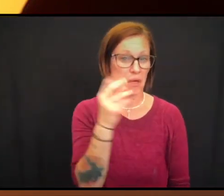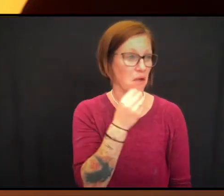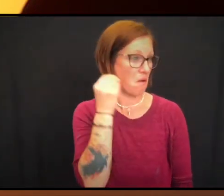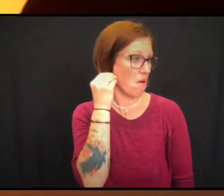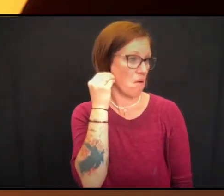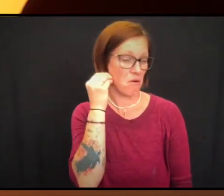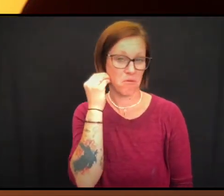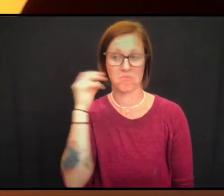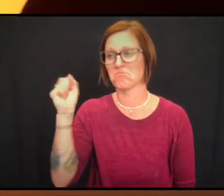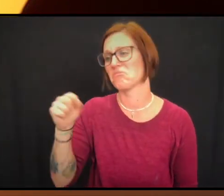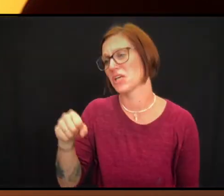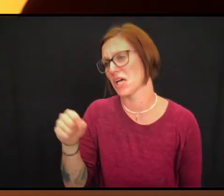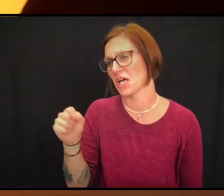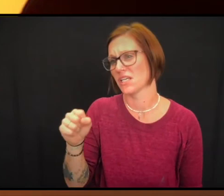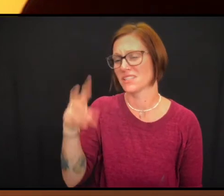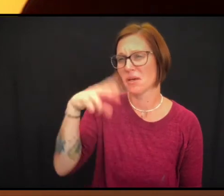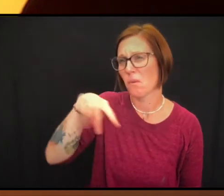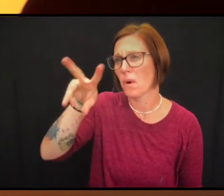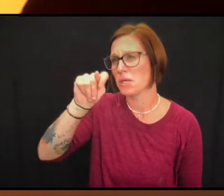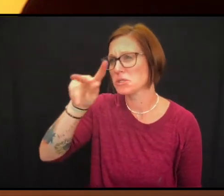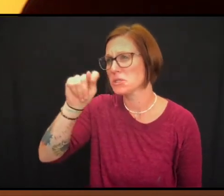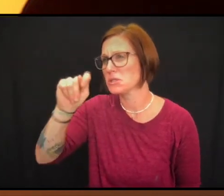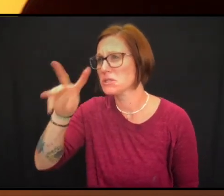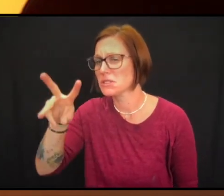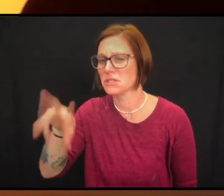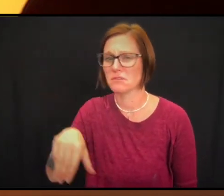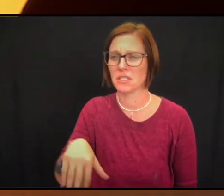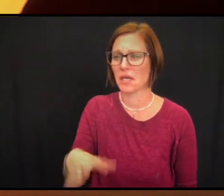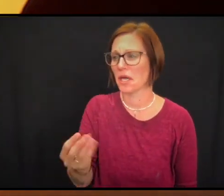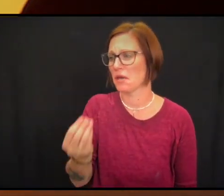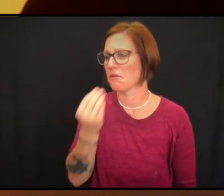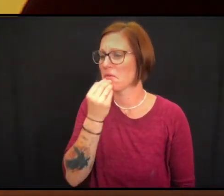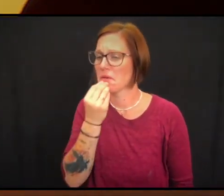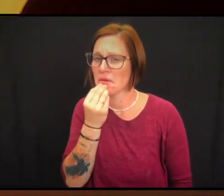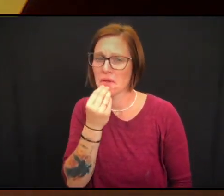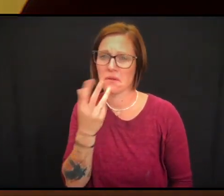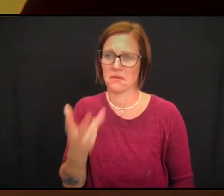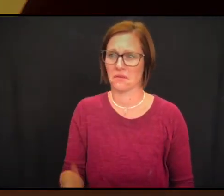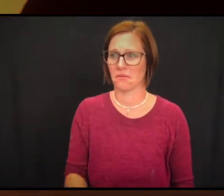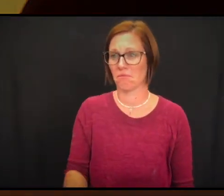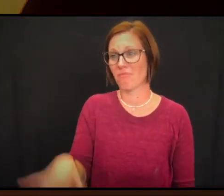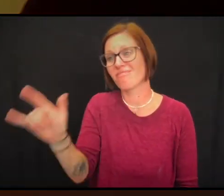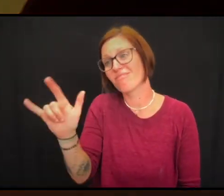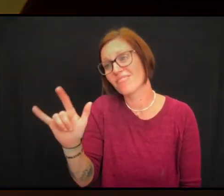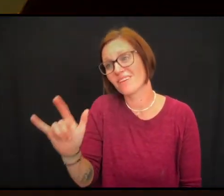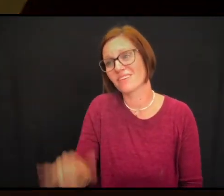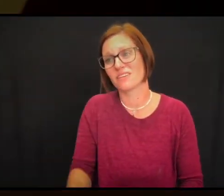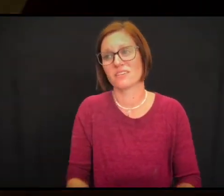some TV and have our anniversary dinner. I love you. I love you.